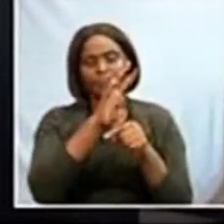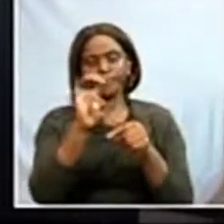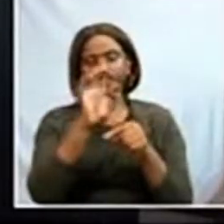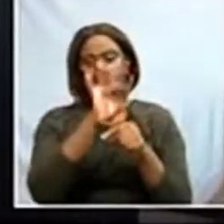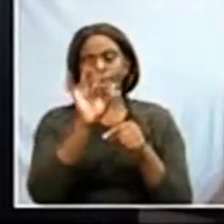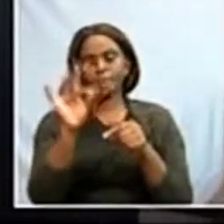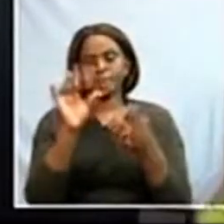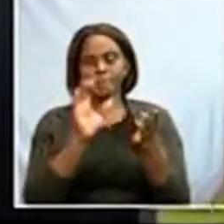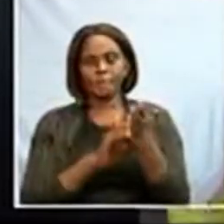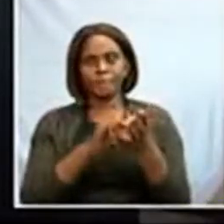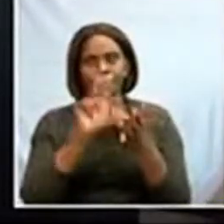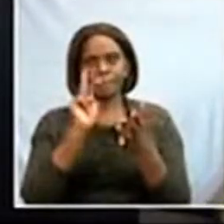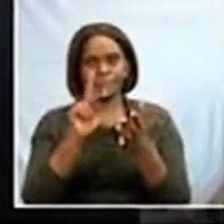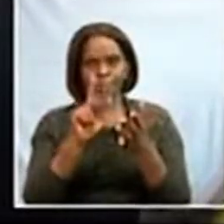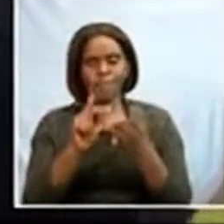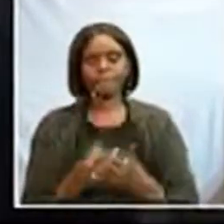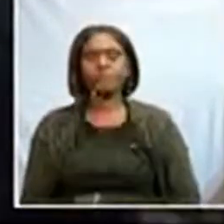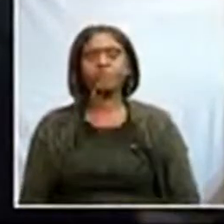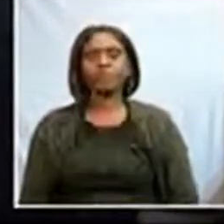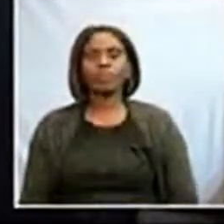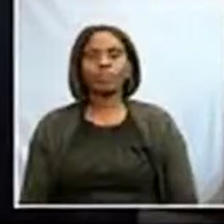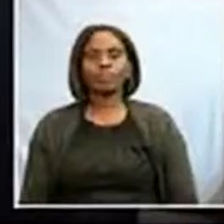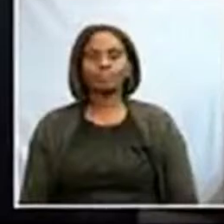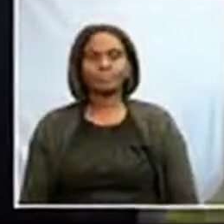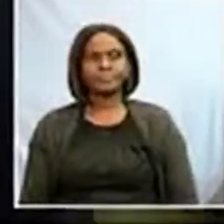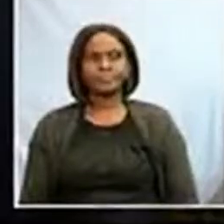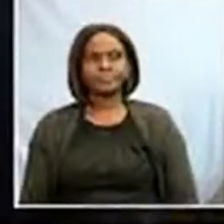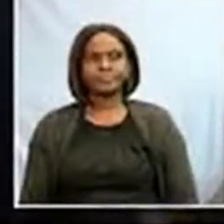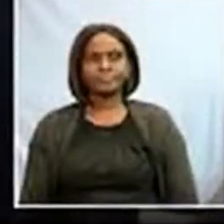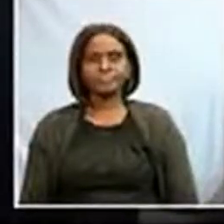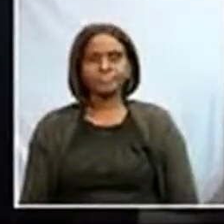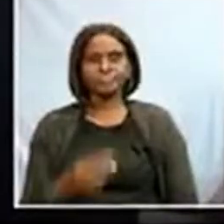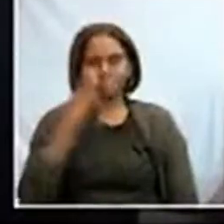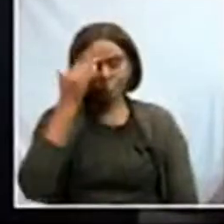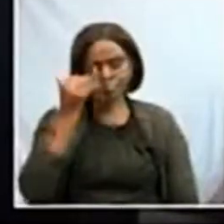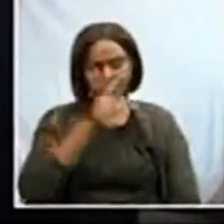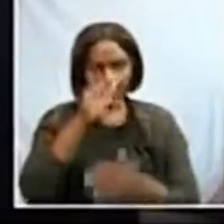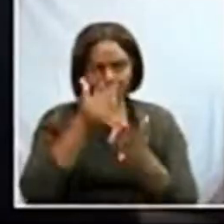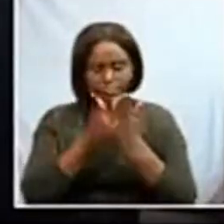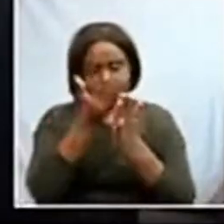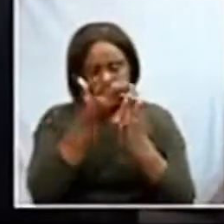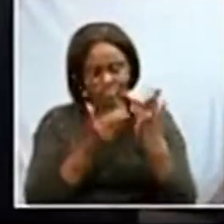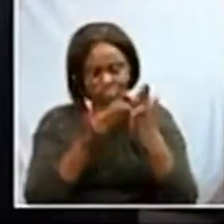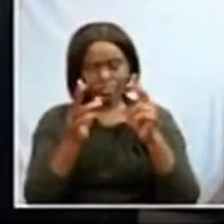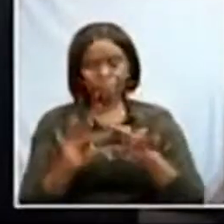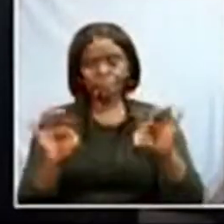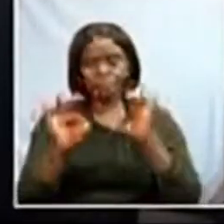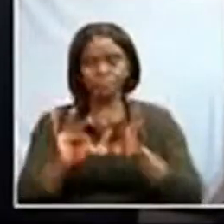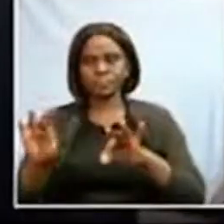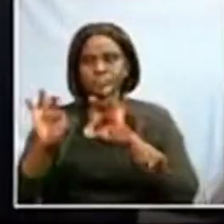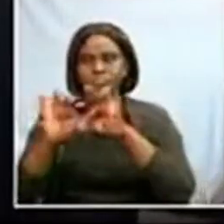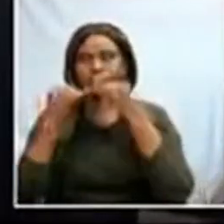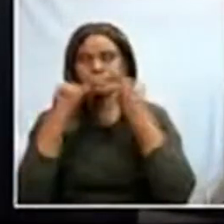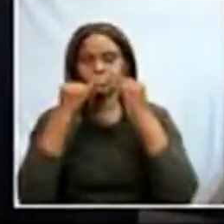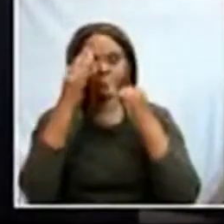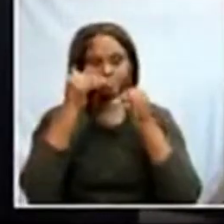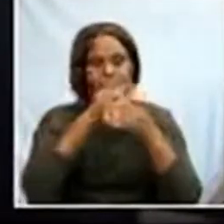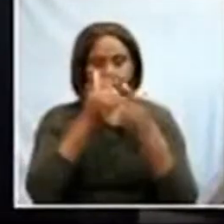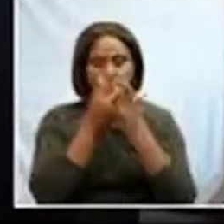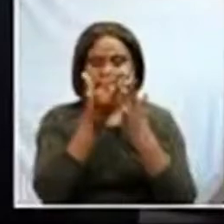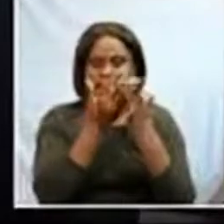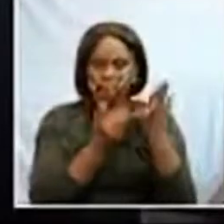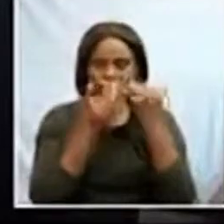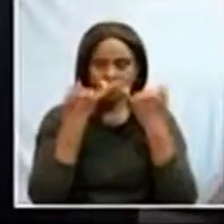488,000 kwacha. So why all this important information